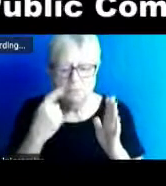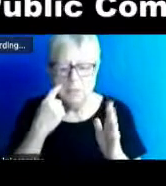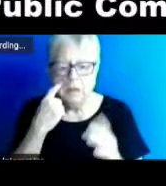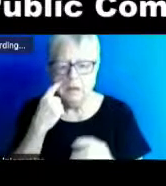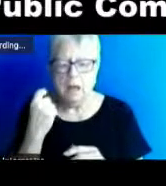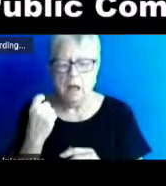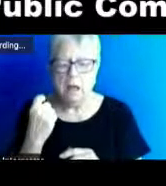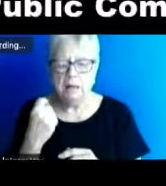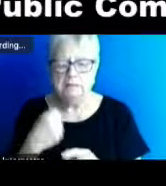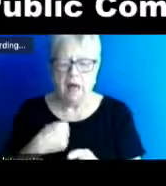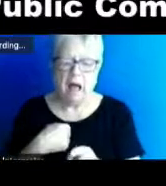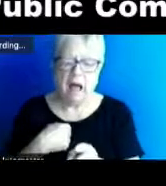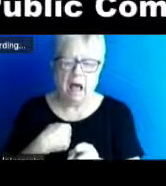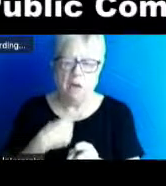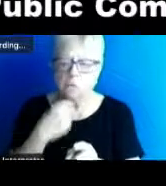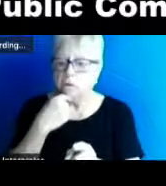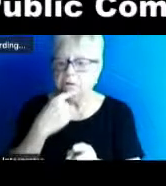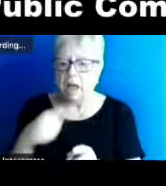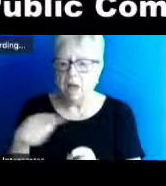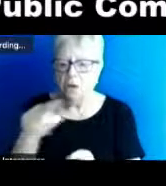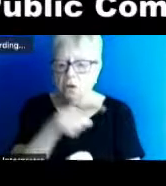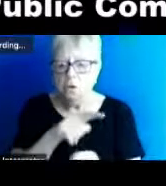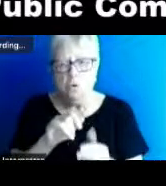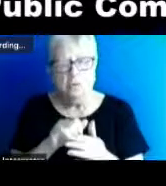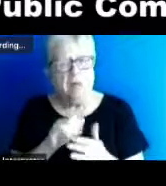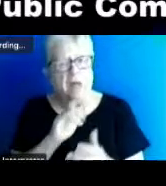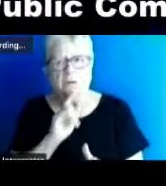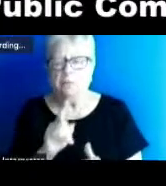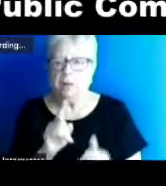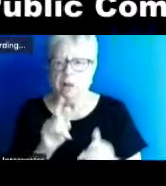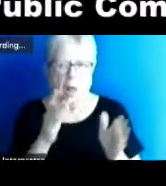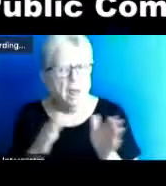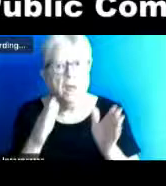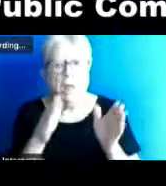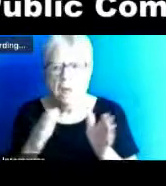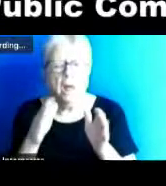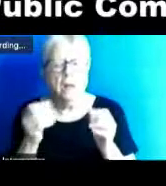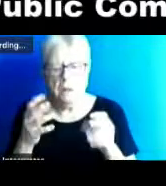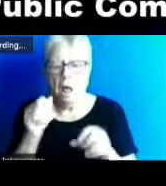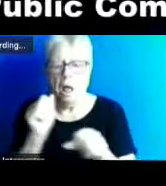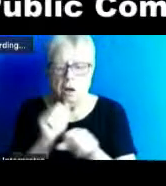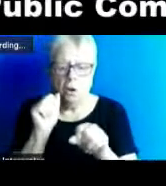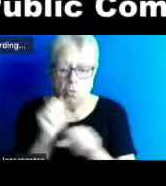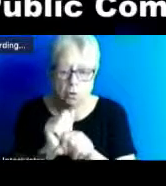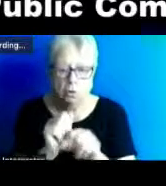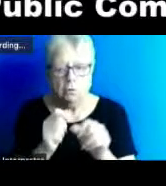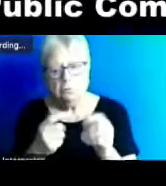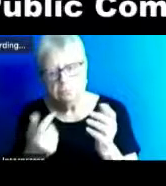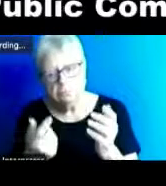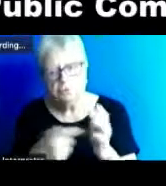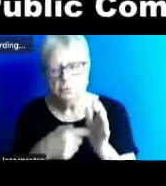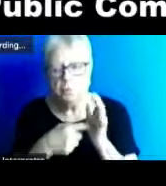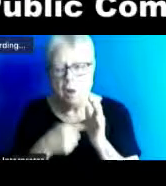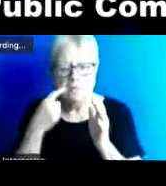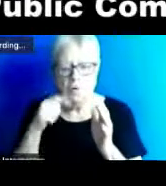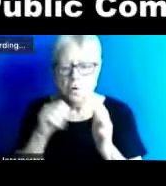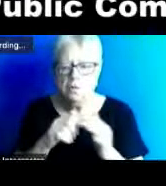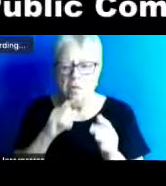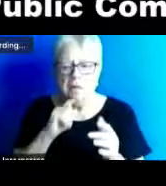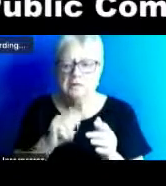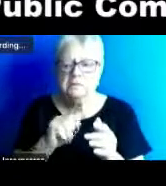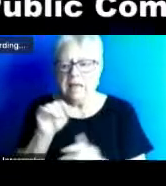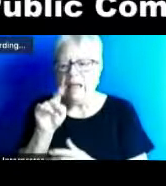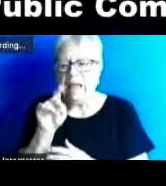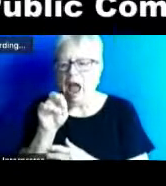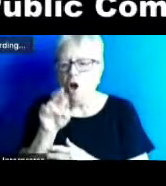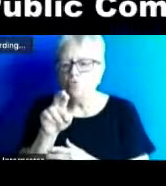I will tell you, logistically, a lot of work went into getting this counter. We were able to get